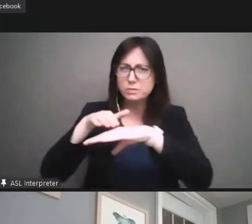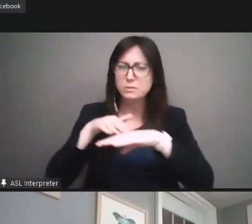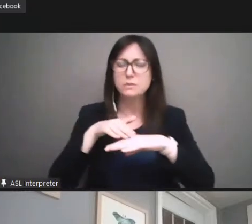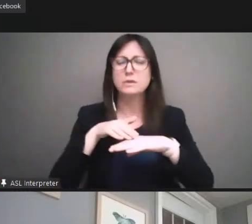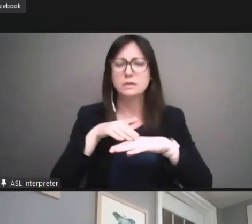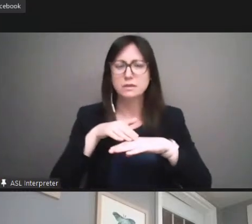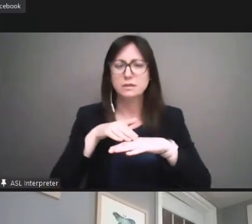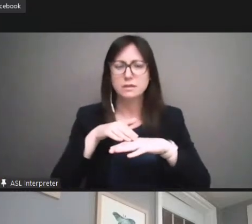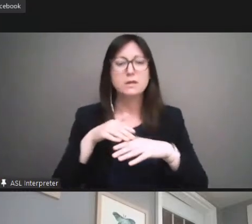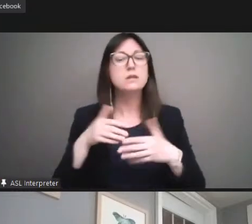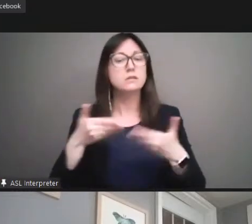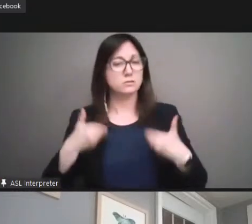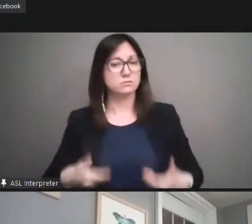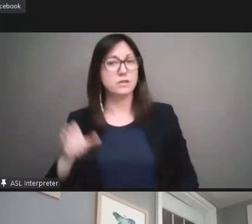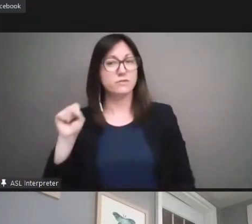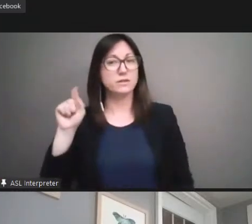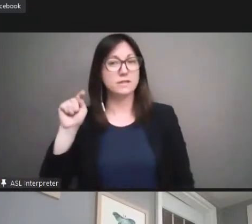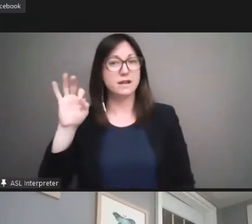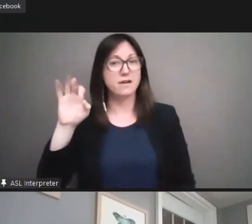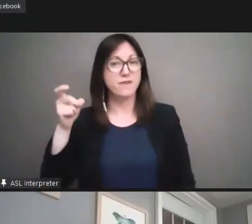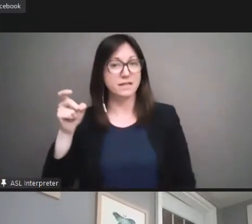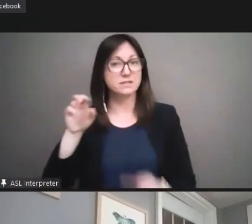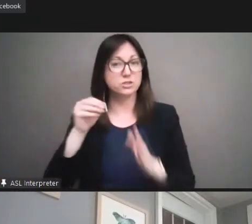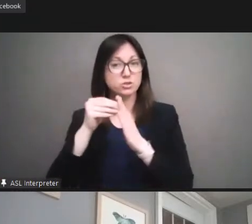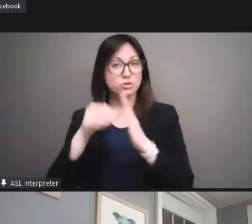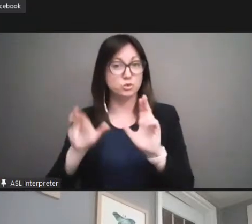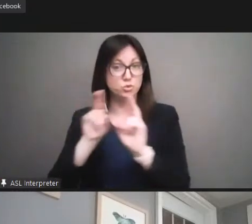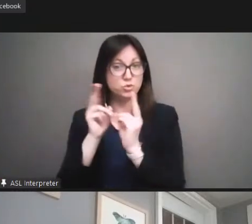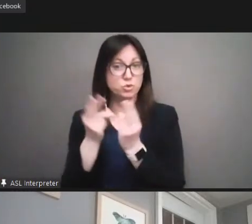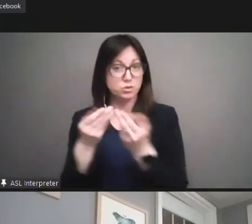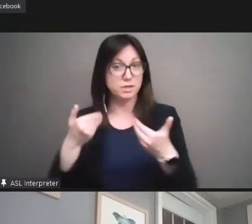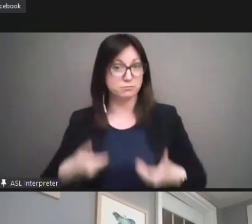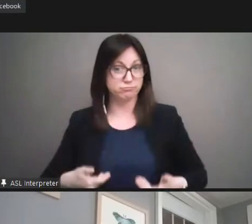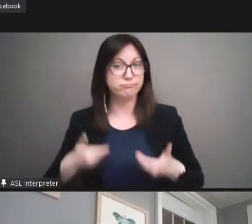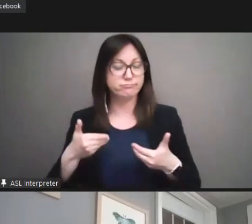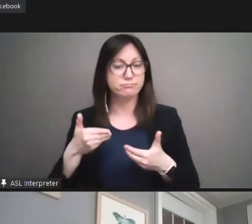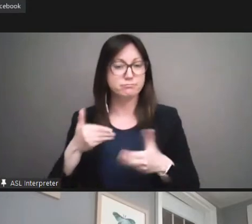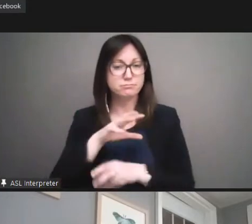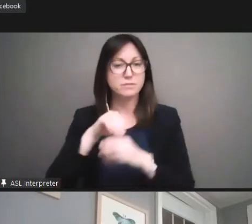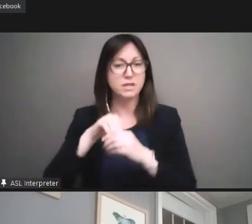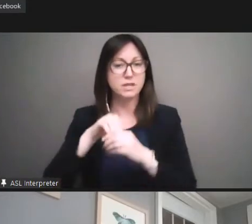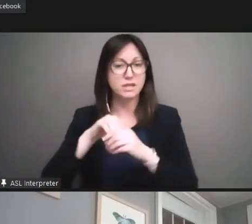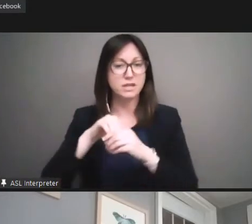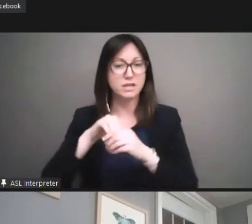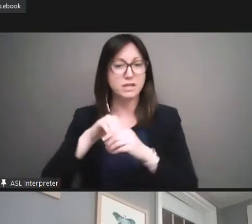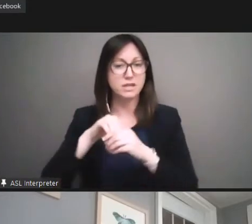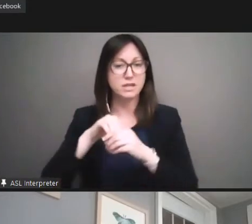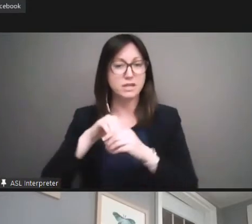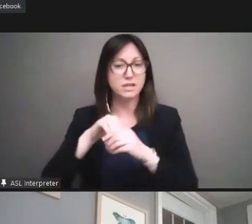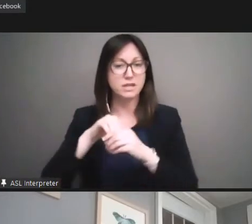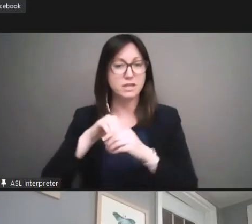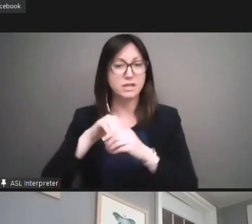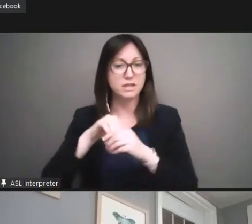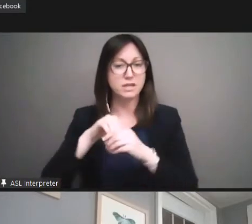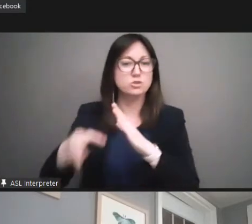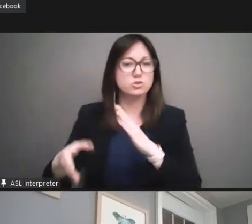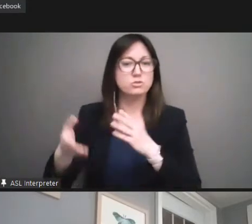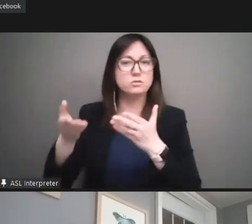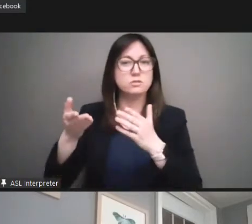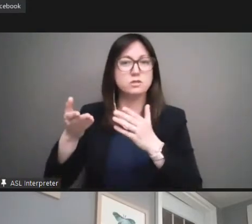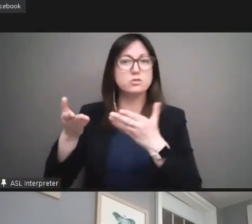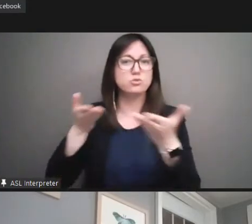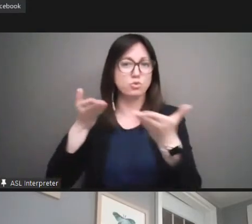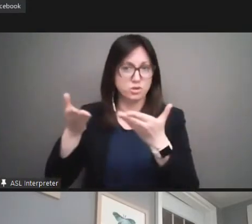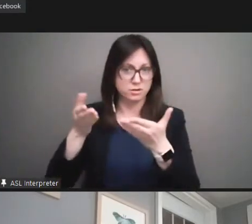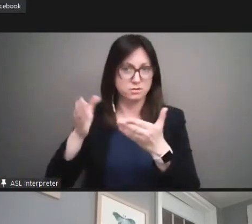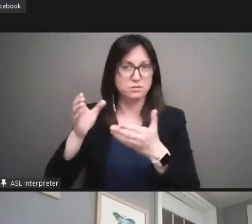so as part of the St. FX Students Union, I was a part of a group called Students Nova Scotia, which is